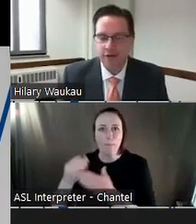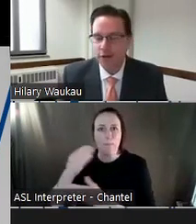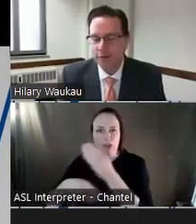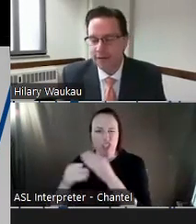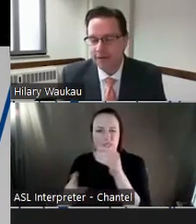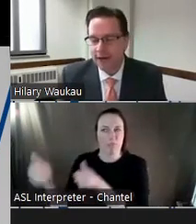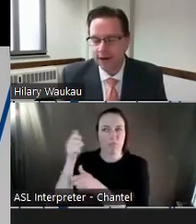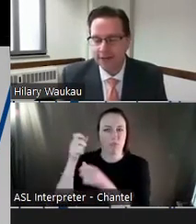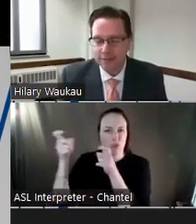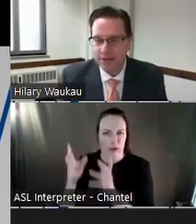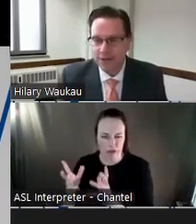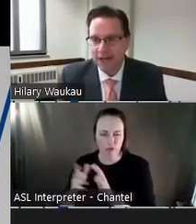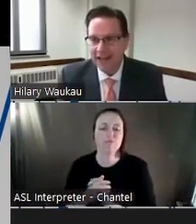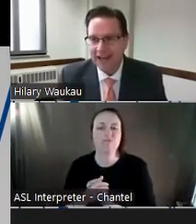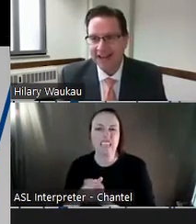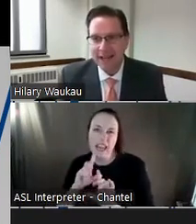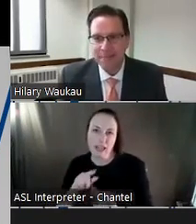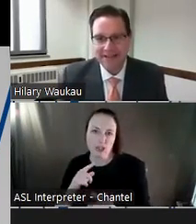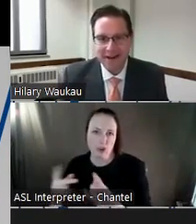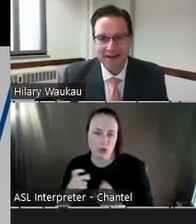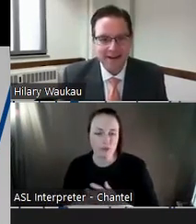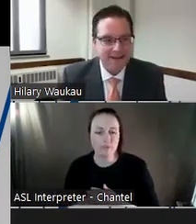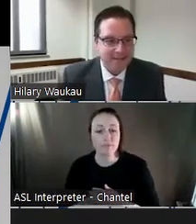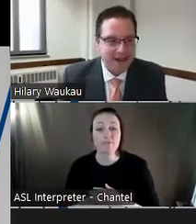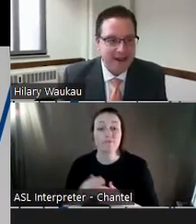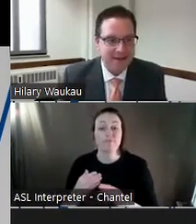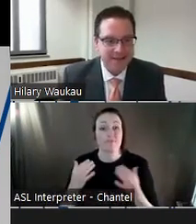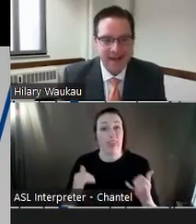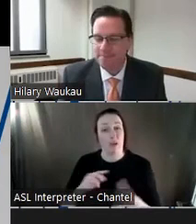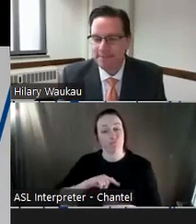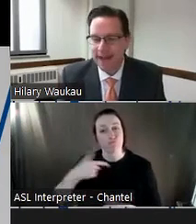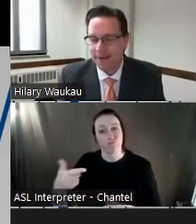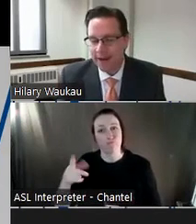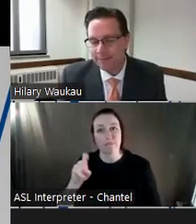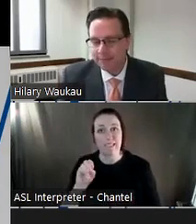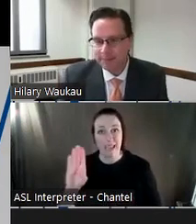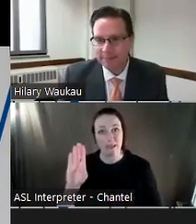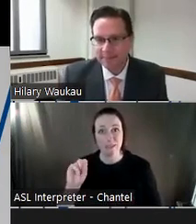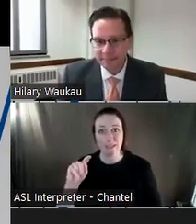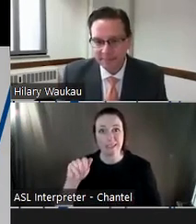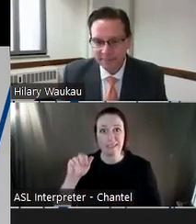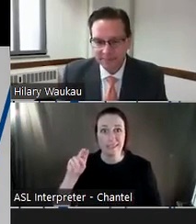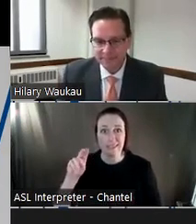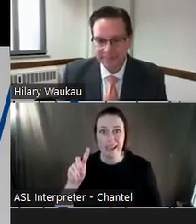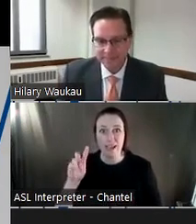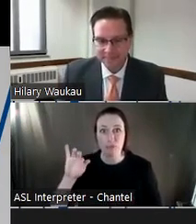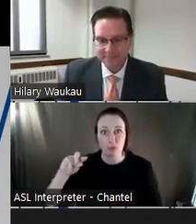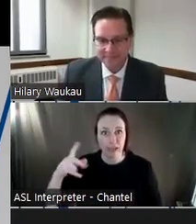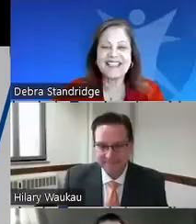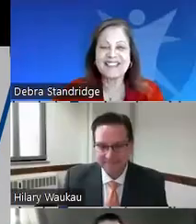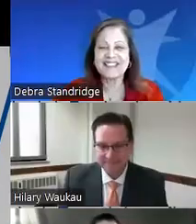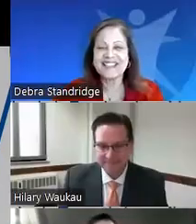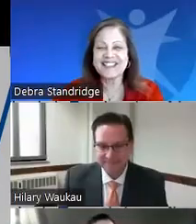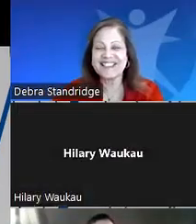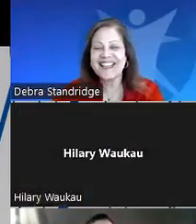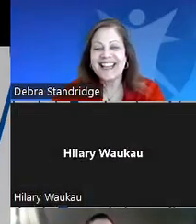our exuberant and our exceptional Deputy Secretary, Deb Stanridge. Deb, take it away. Oh, HJ, thank you for